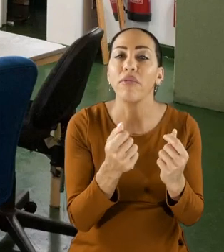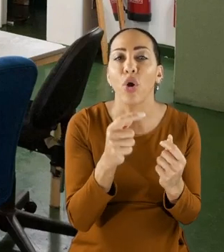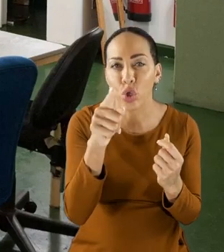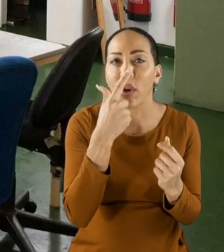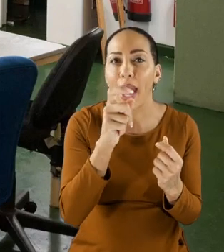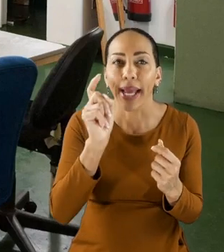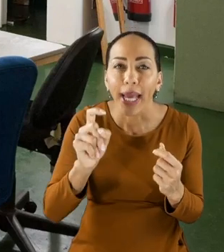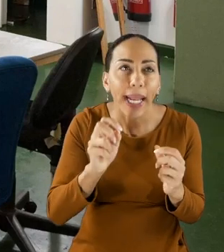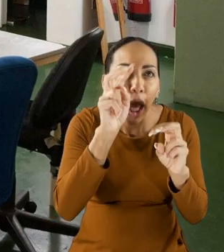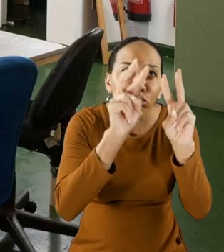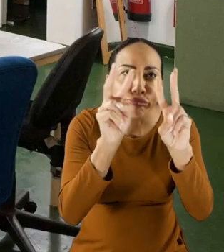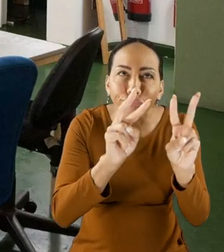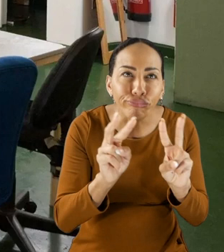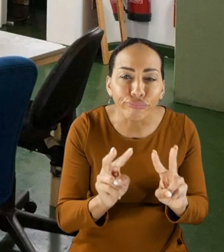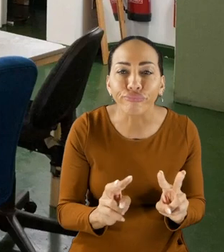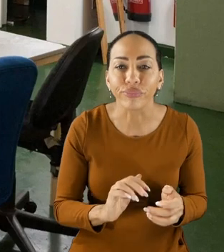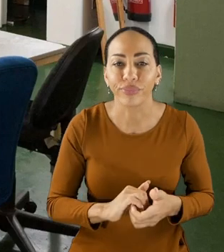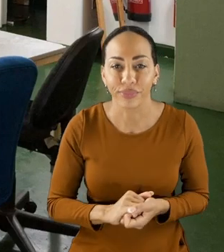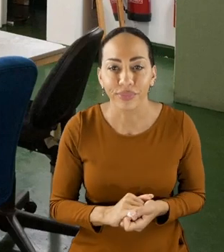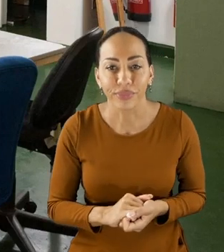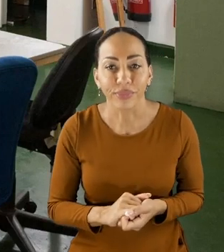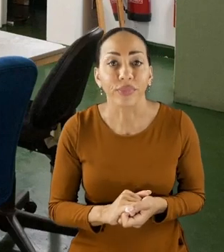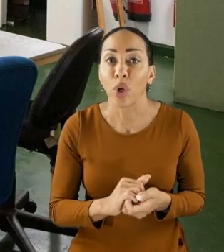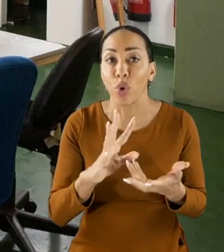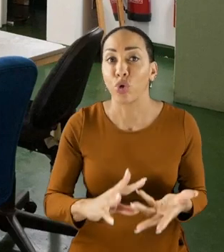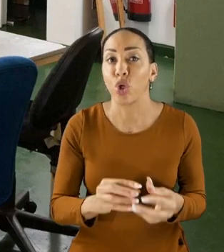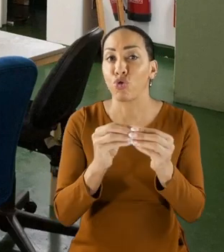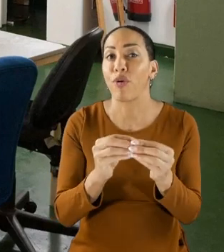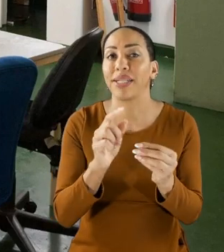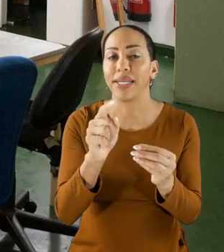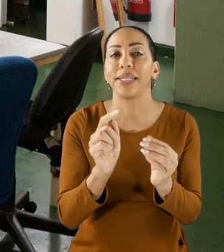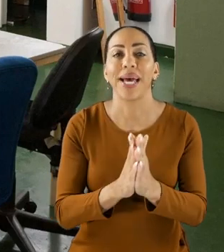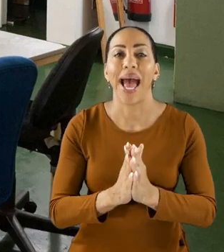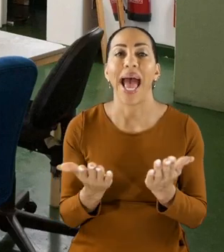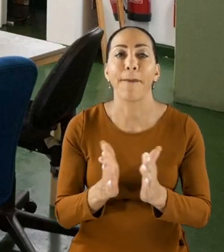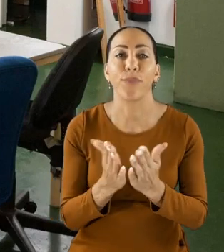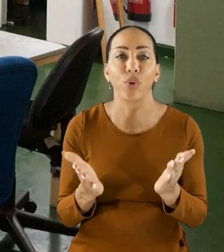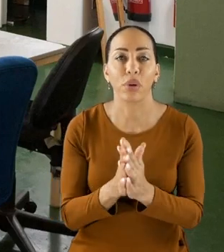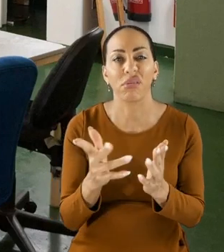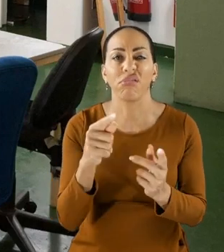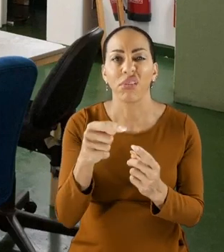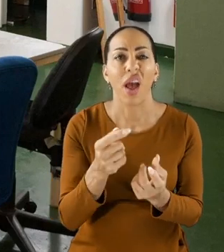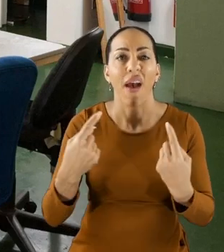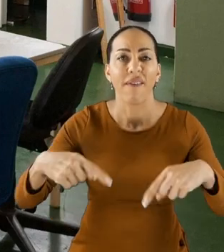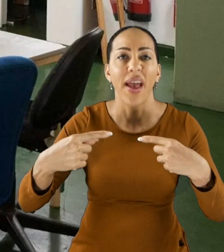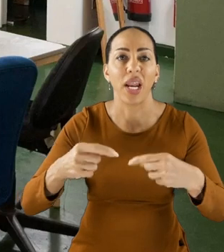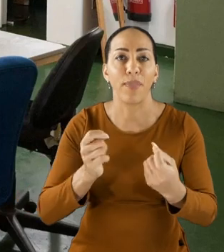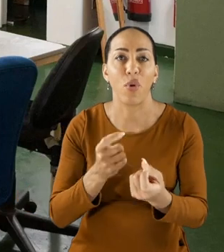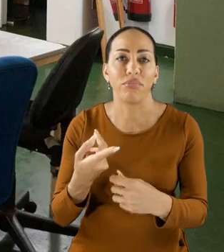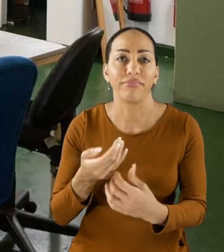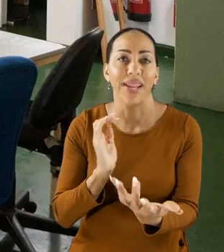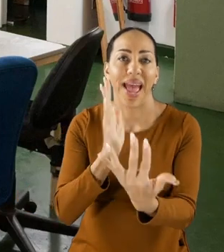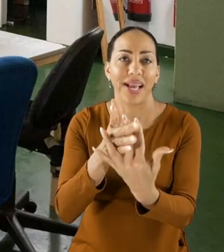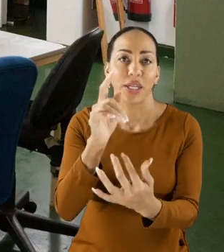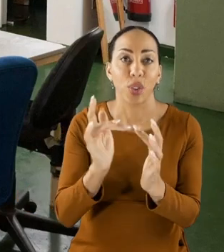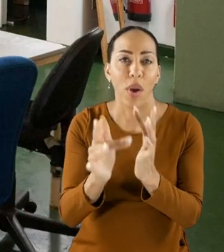but altogether, yeah, there's a lot of material there. But we have a handbook as well. We put all those case studies into a handbook, and they're all available